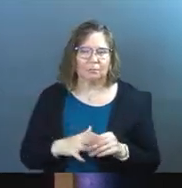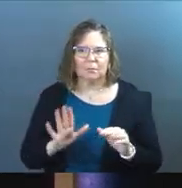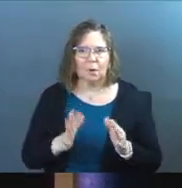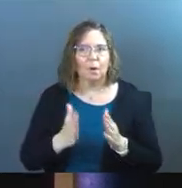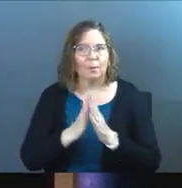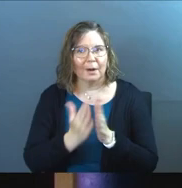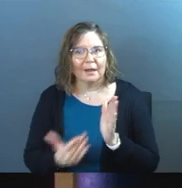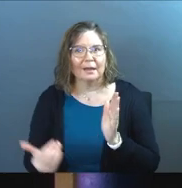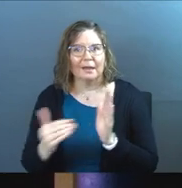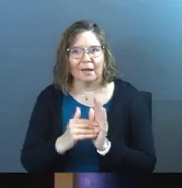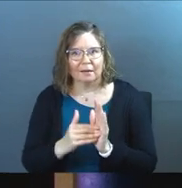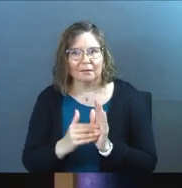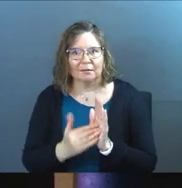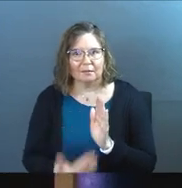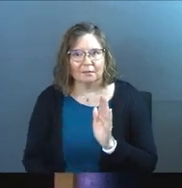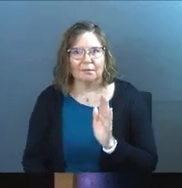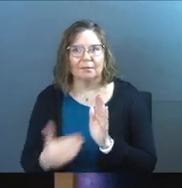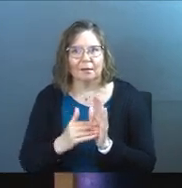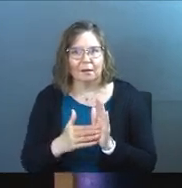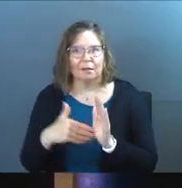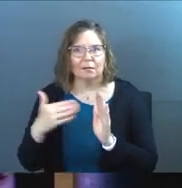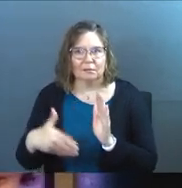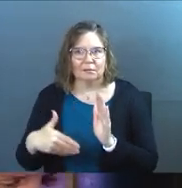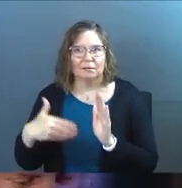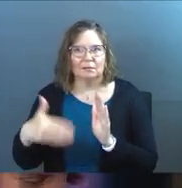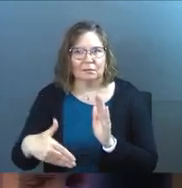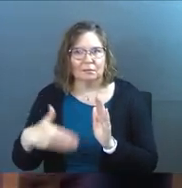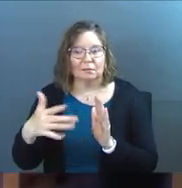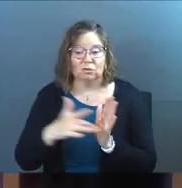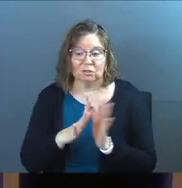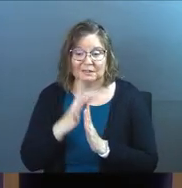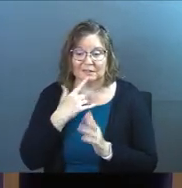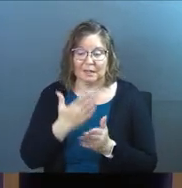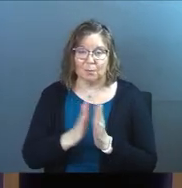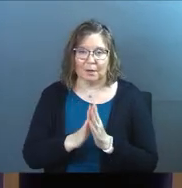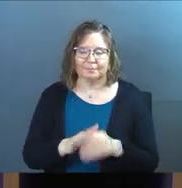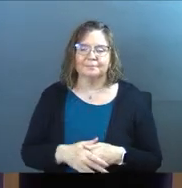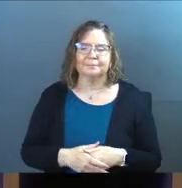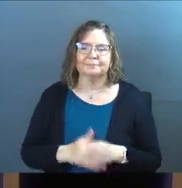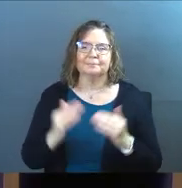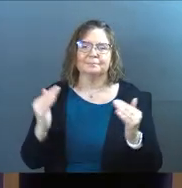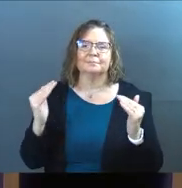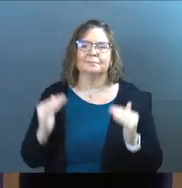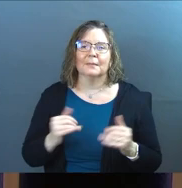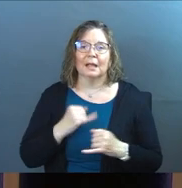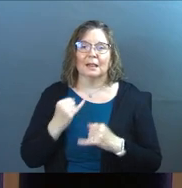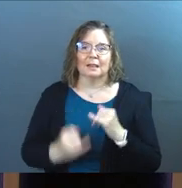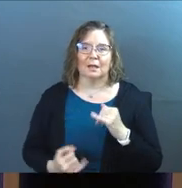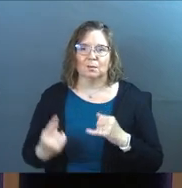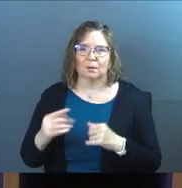again. Jesus said, pray. And here's the last one.